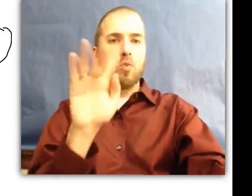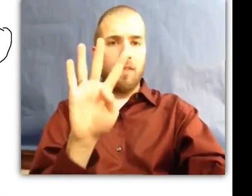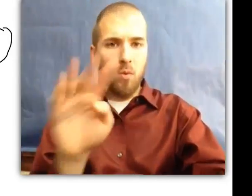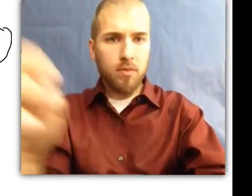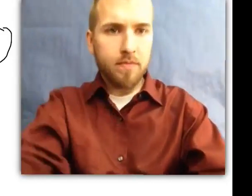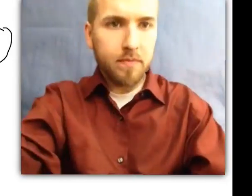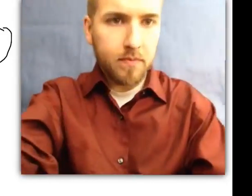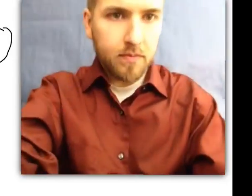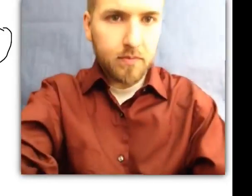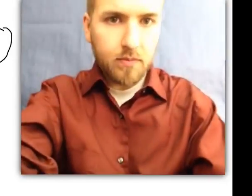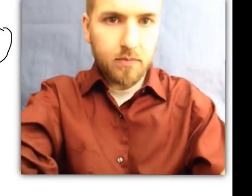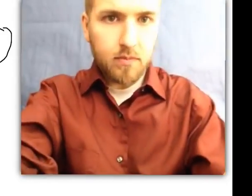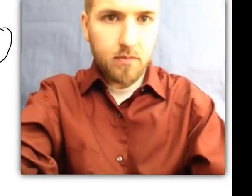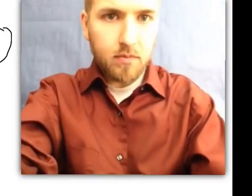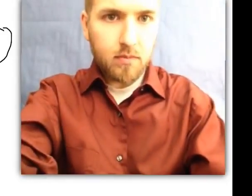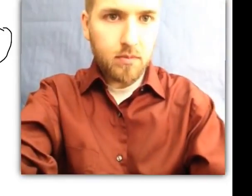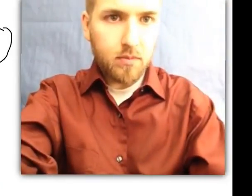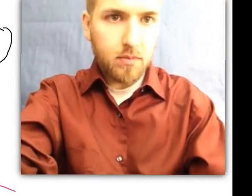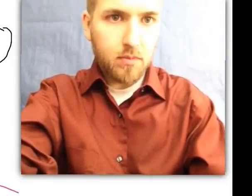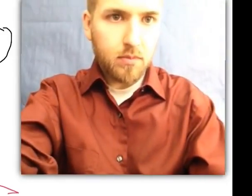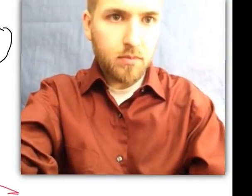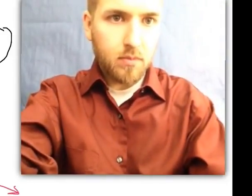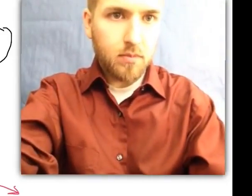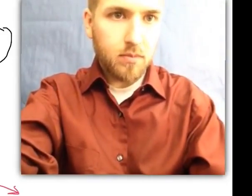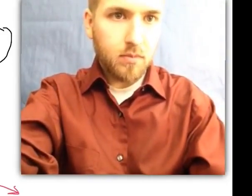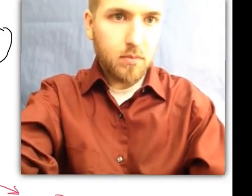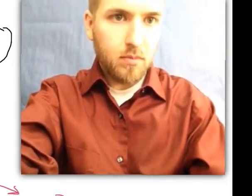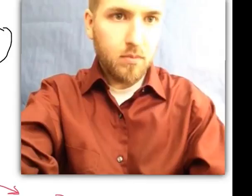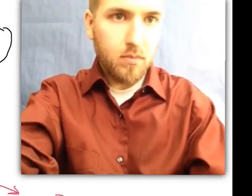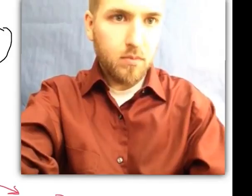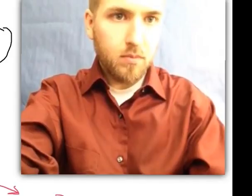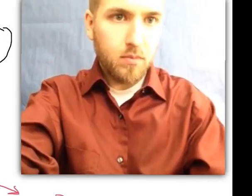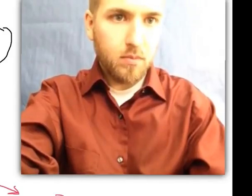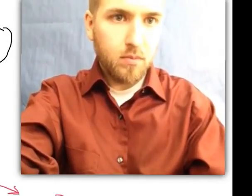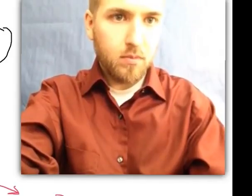So your new fractions will be 3 over 24